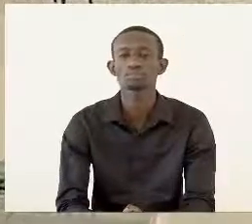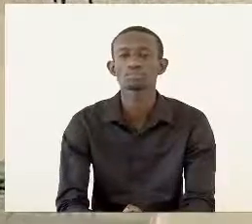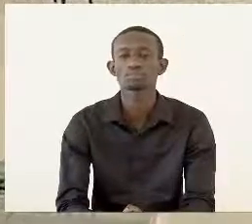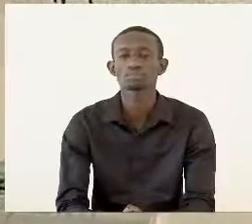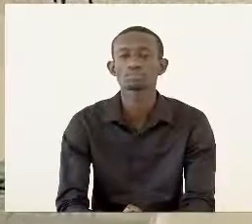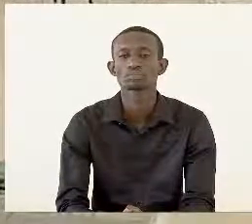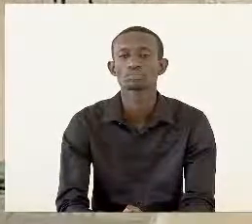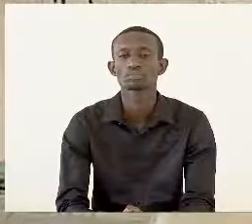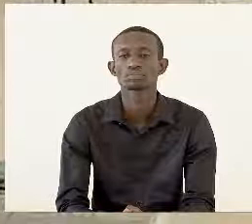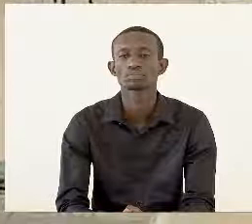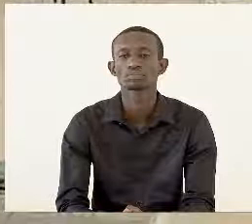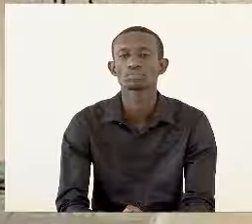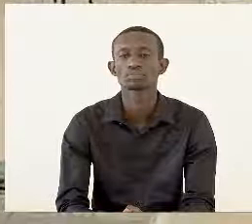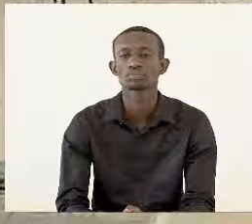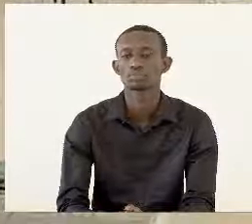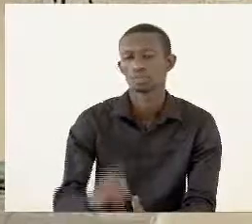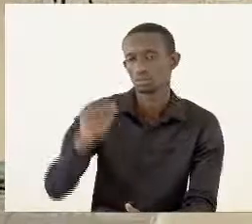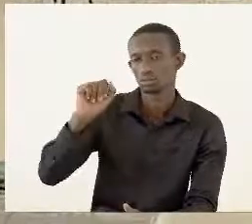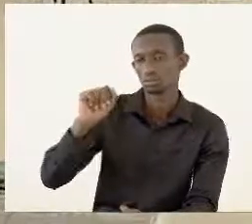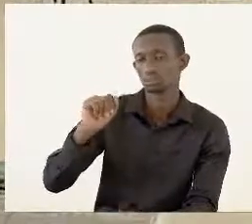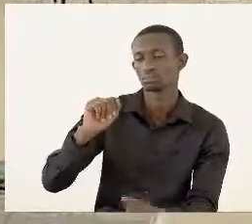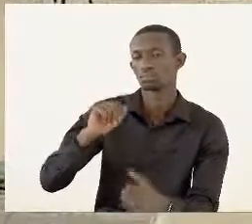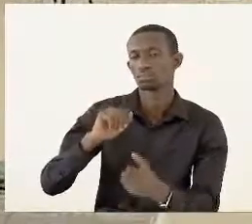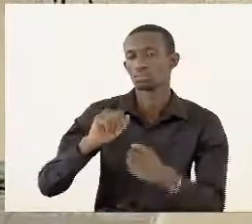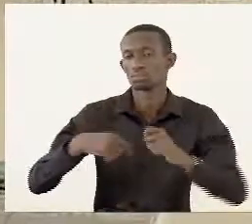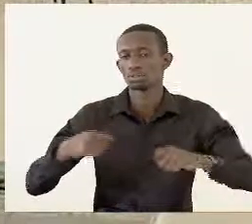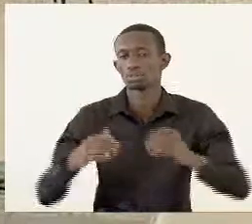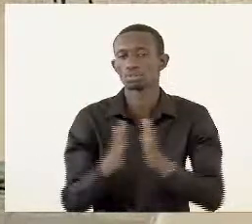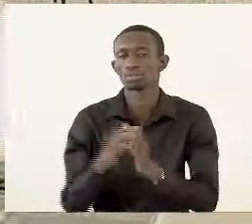sodium reacting with hydrogen.